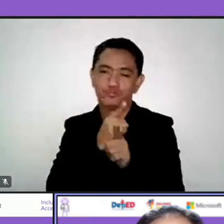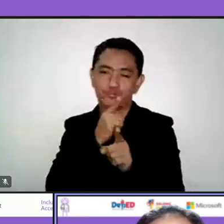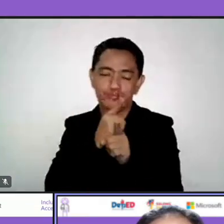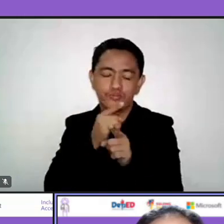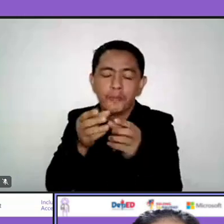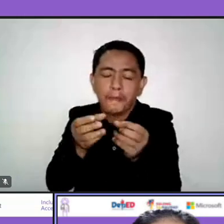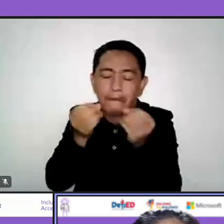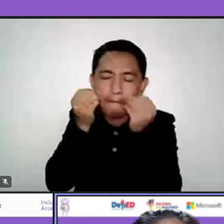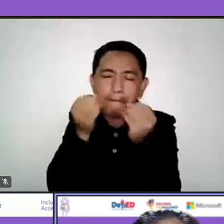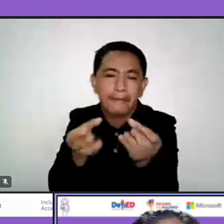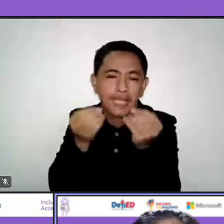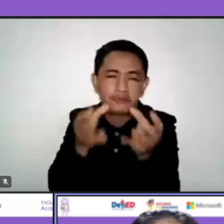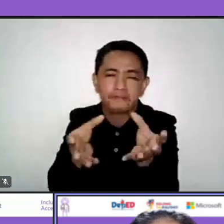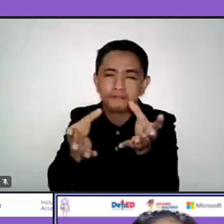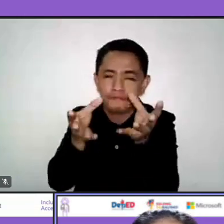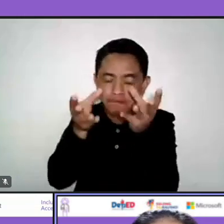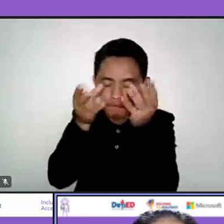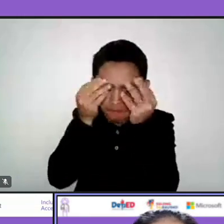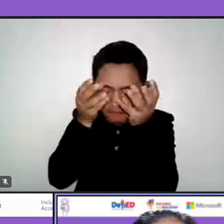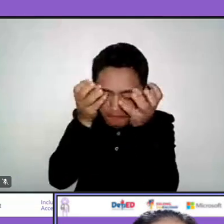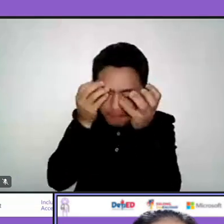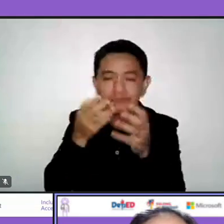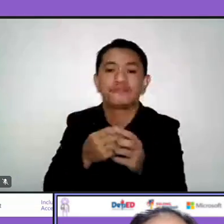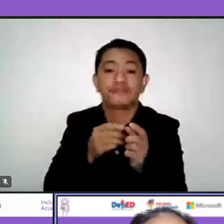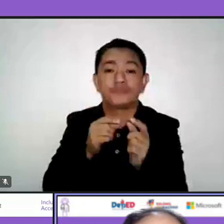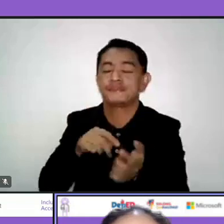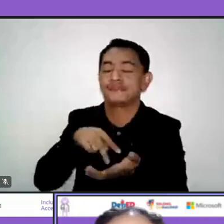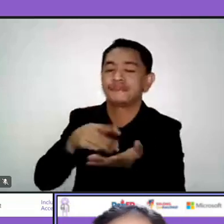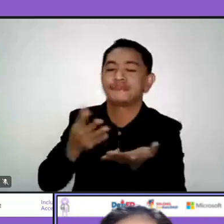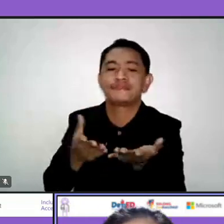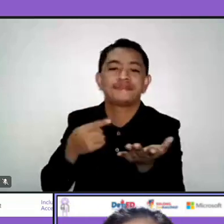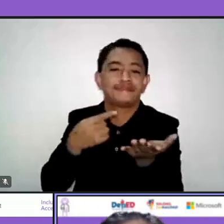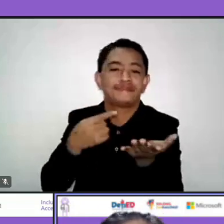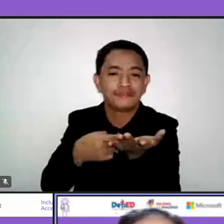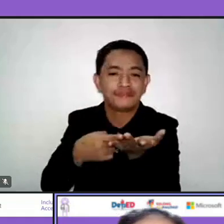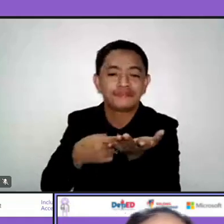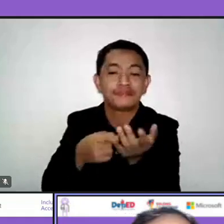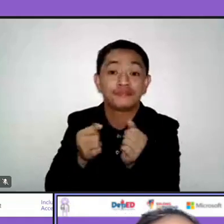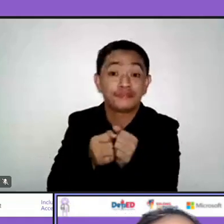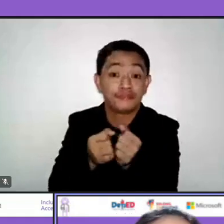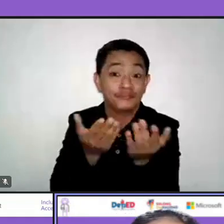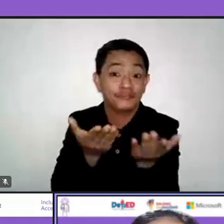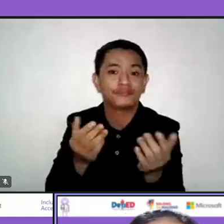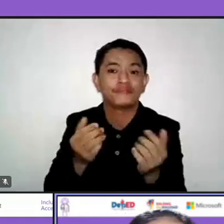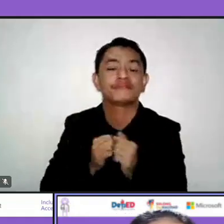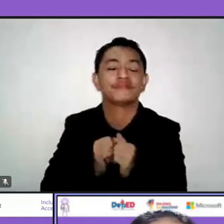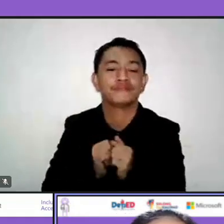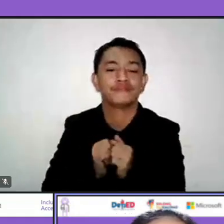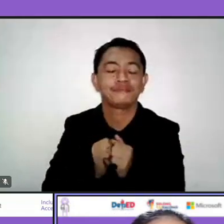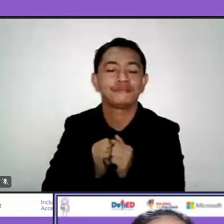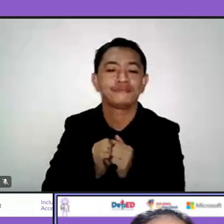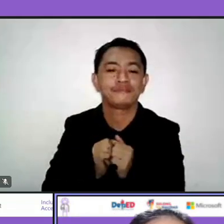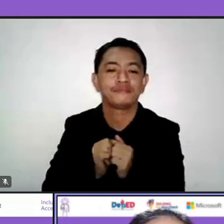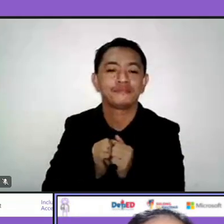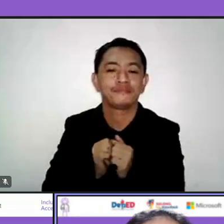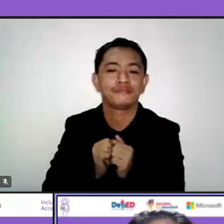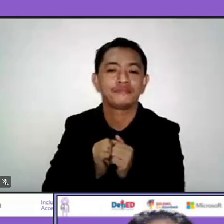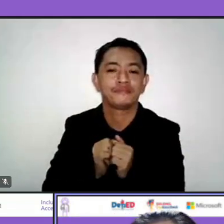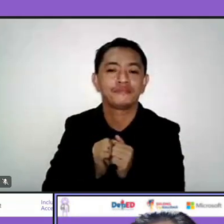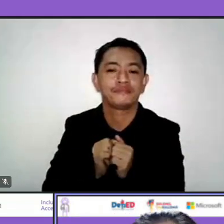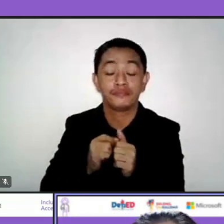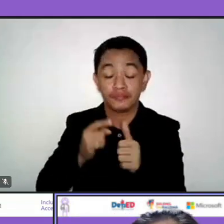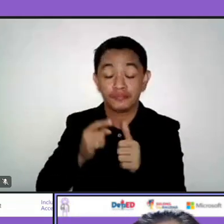been listening to the presentation since this morning, and I've been actually learning a lot. So I'm very excited to host this